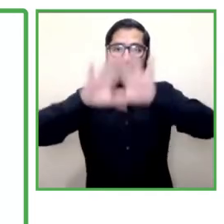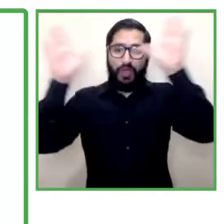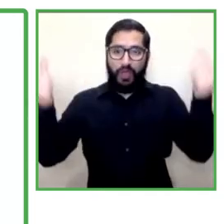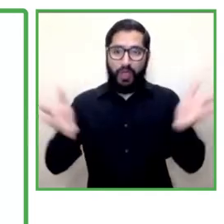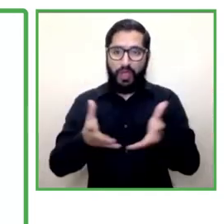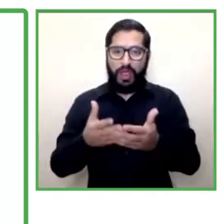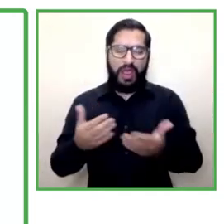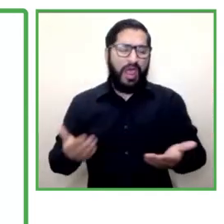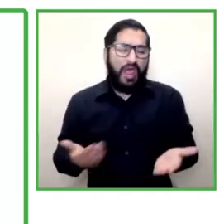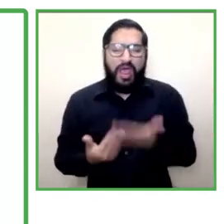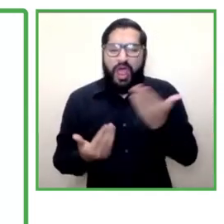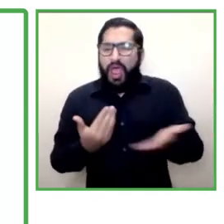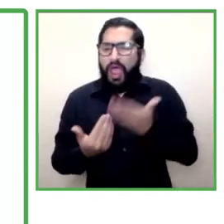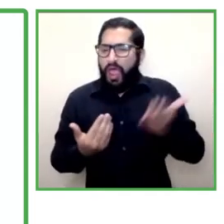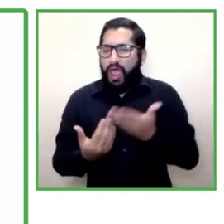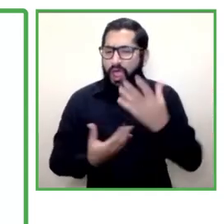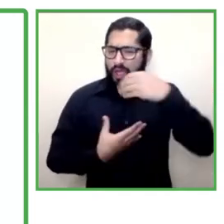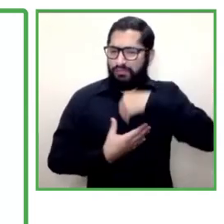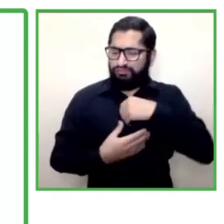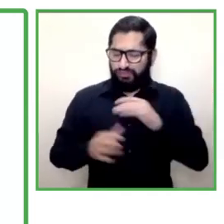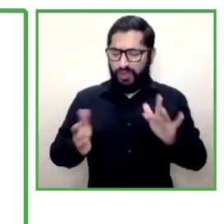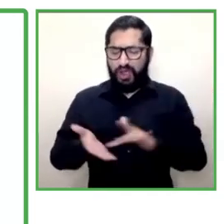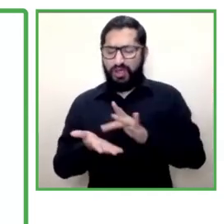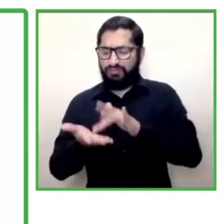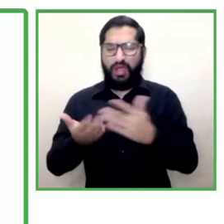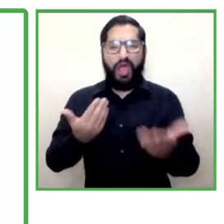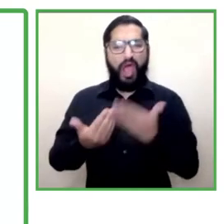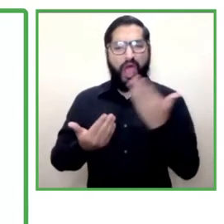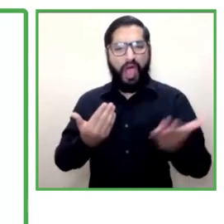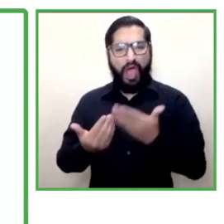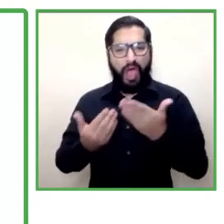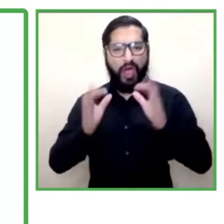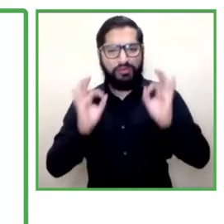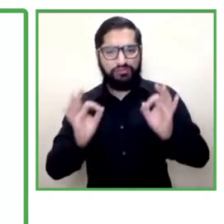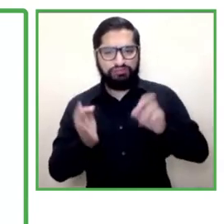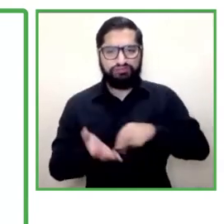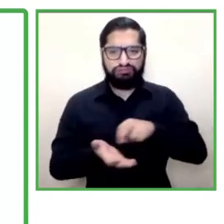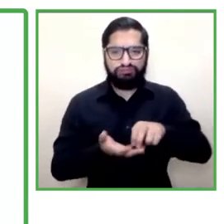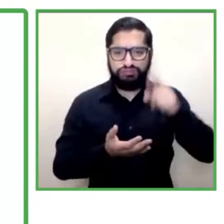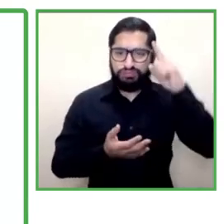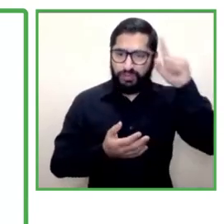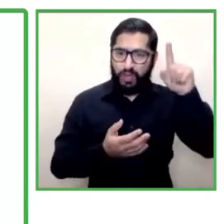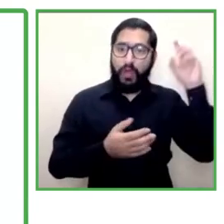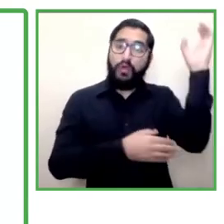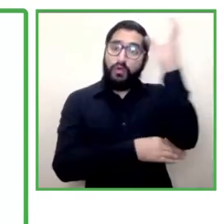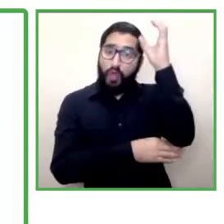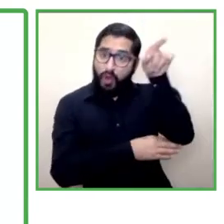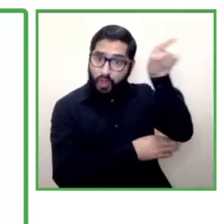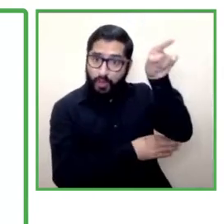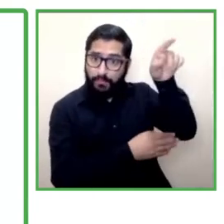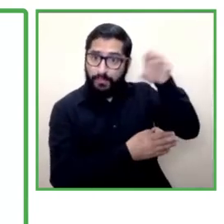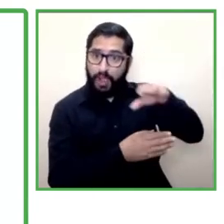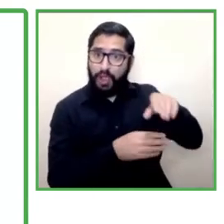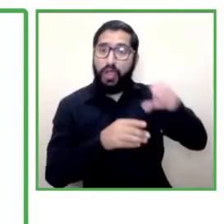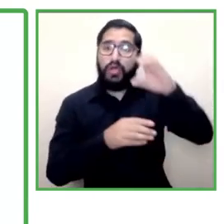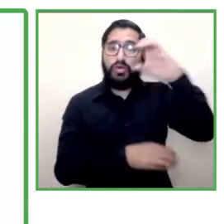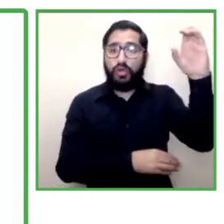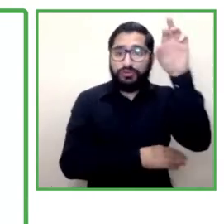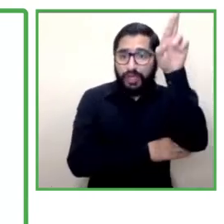accessible way, which is why we have had different collaborations with INSEE in Colombia and SENADIS in